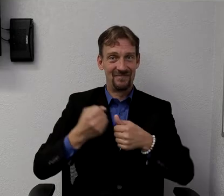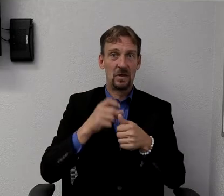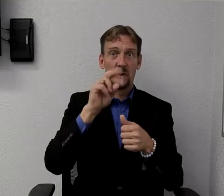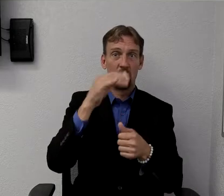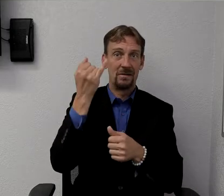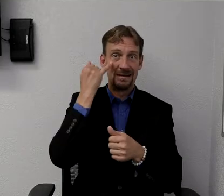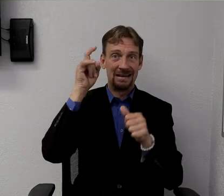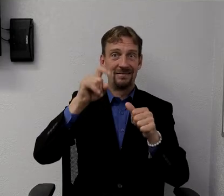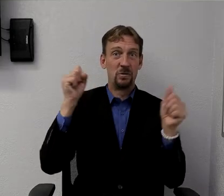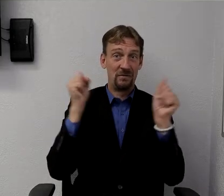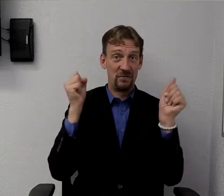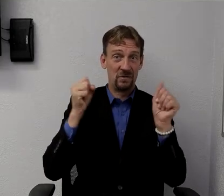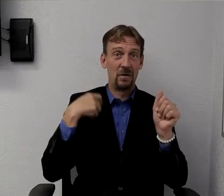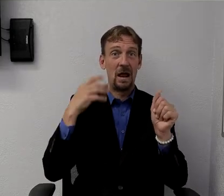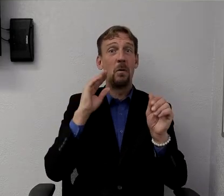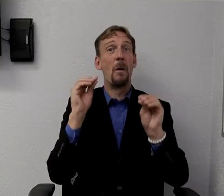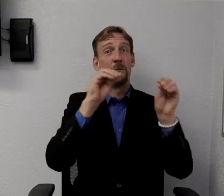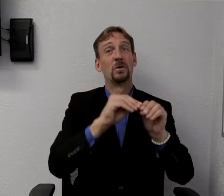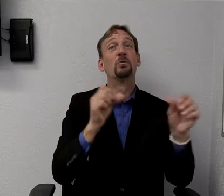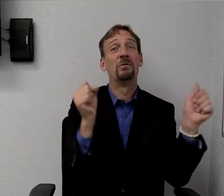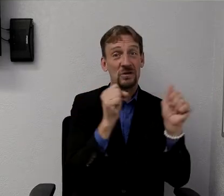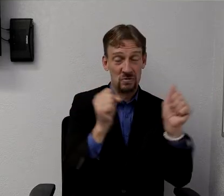the refrigerator and let them sit.